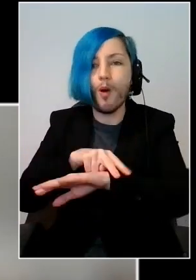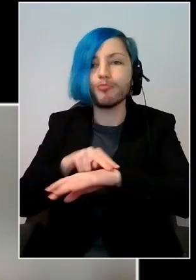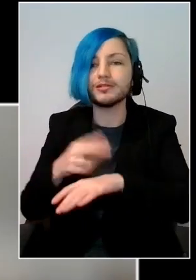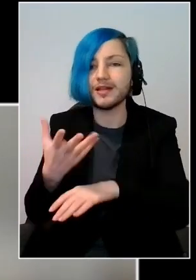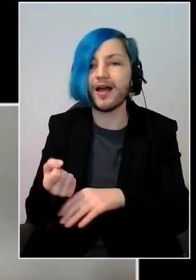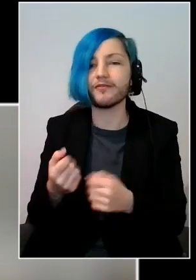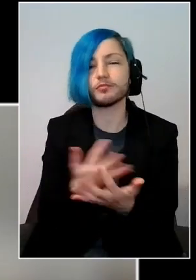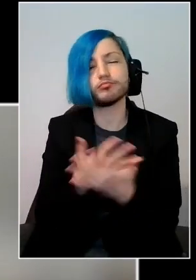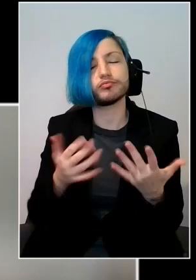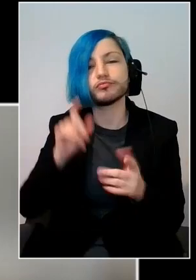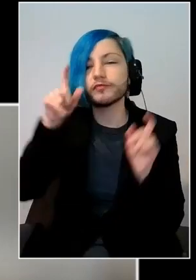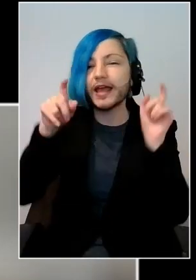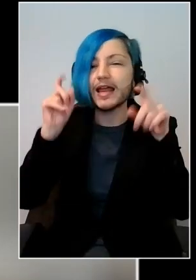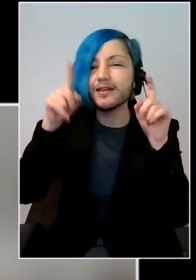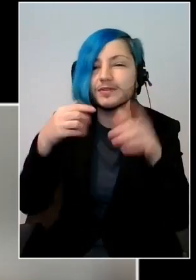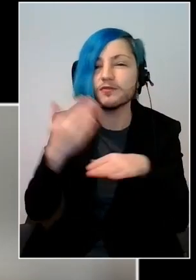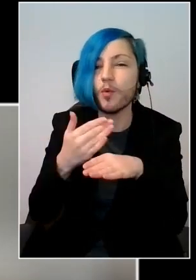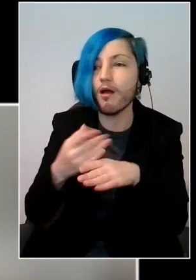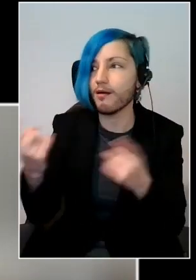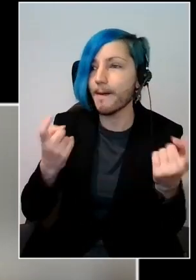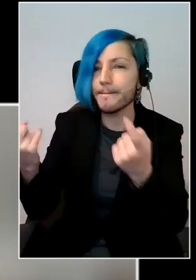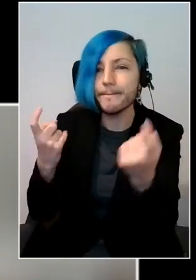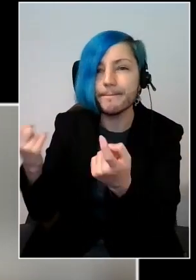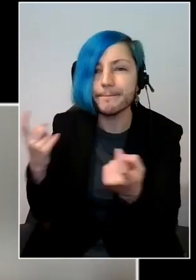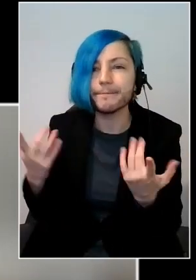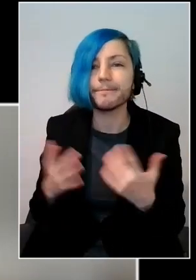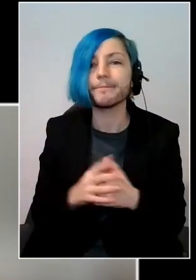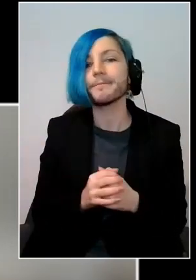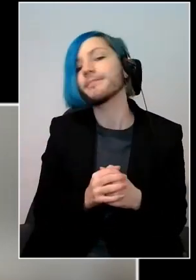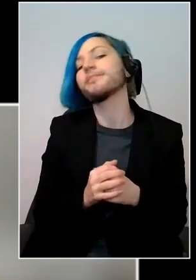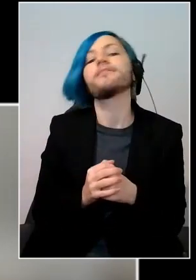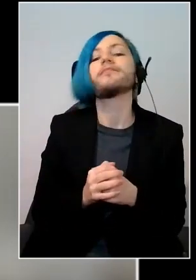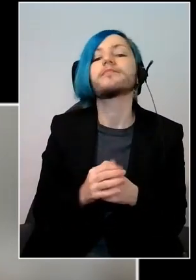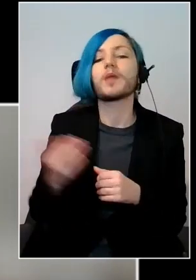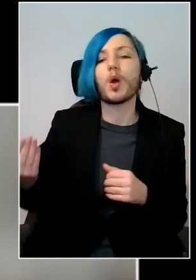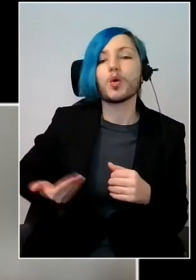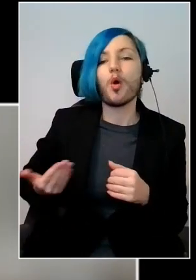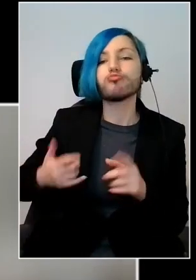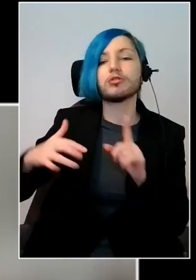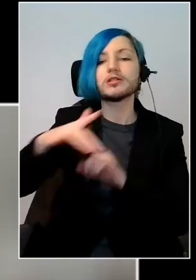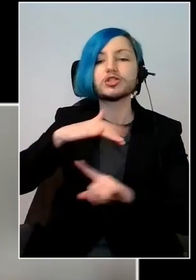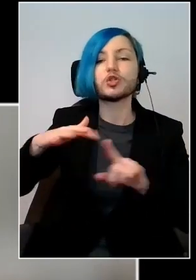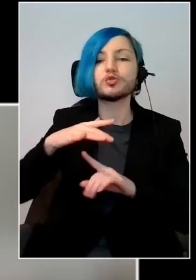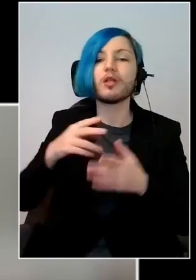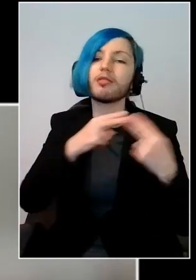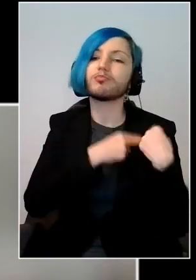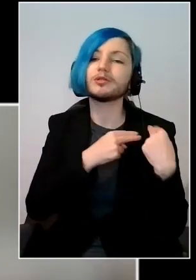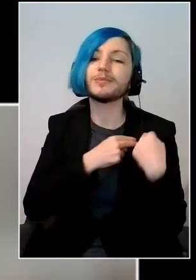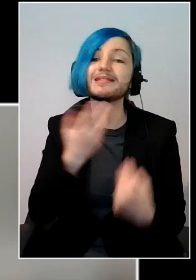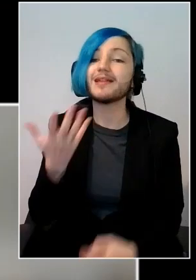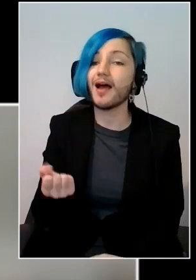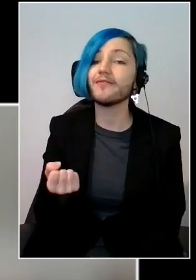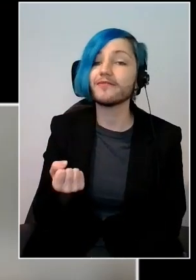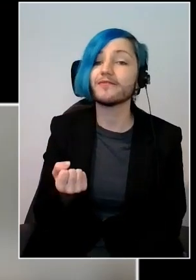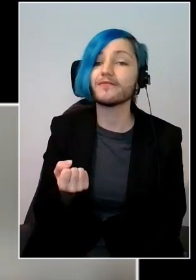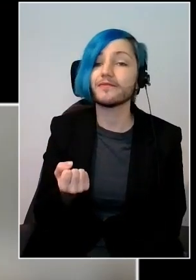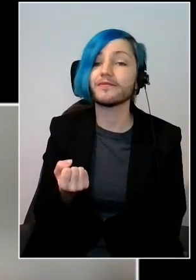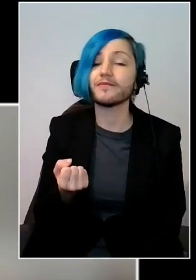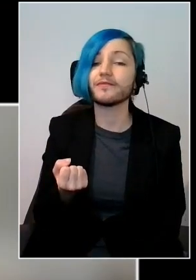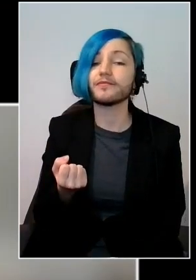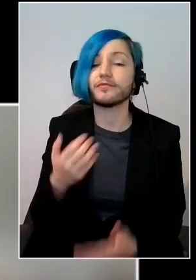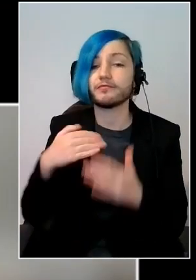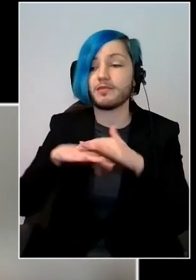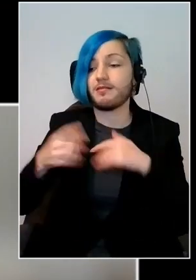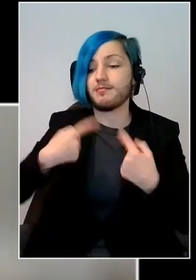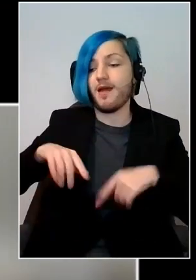innovative work coming our way, where we have a corporate social responsibility within the Northumbria